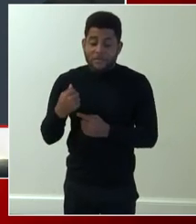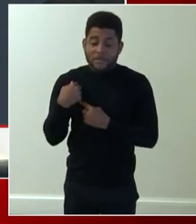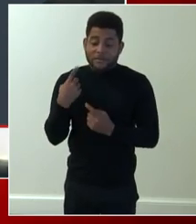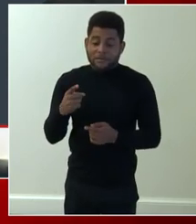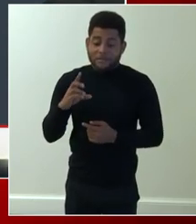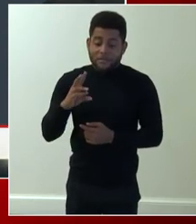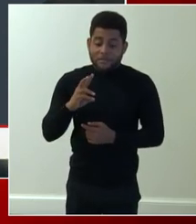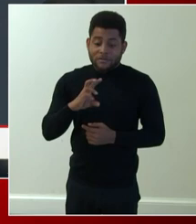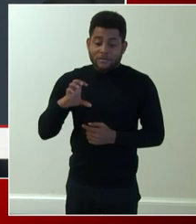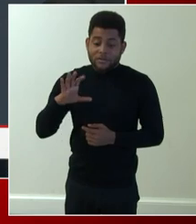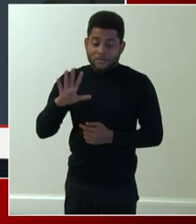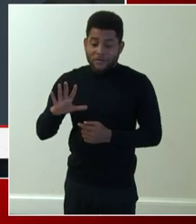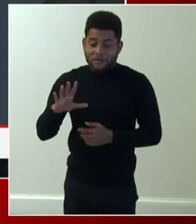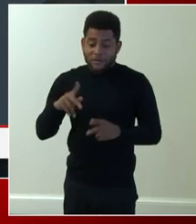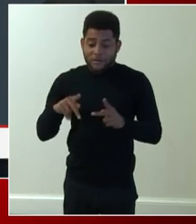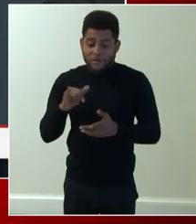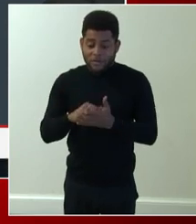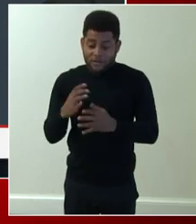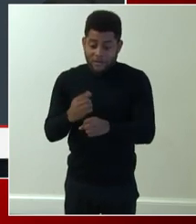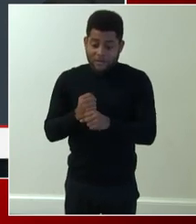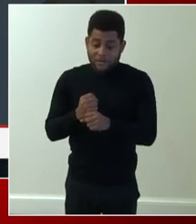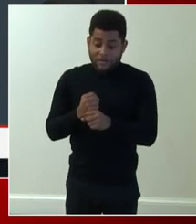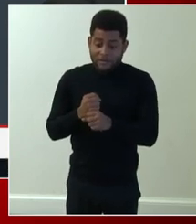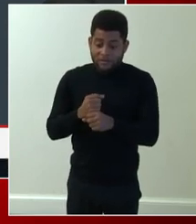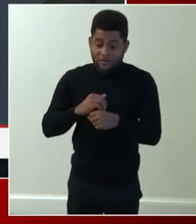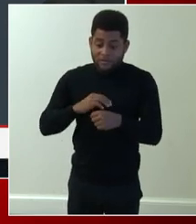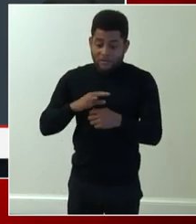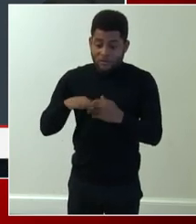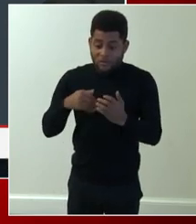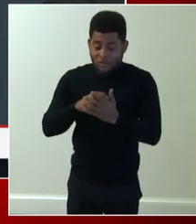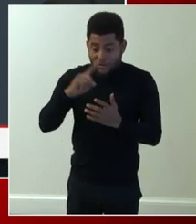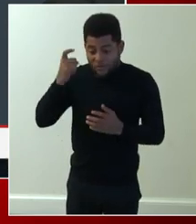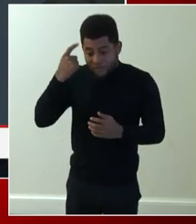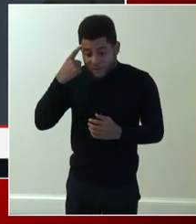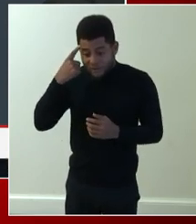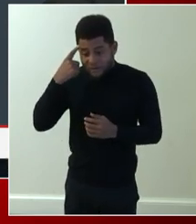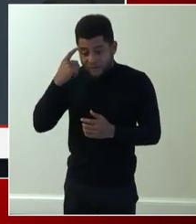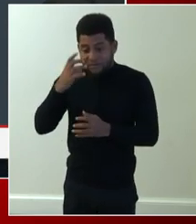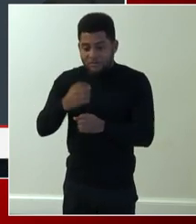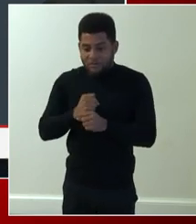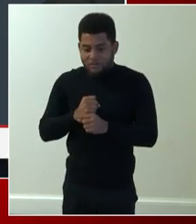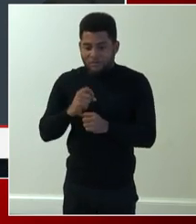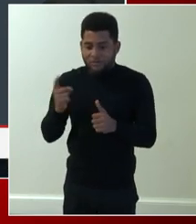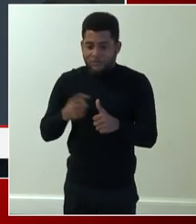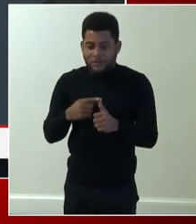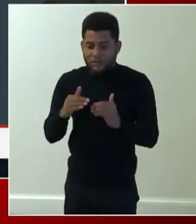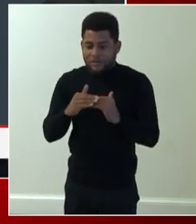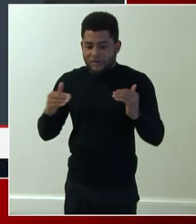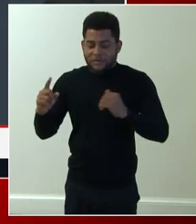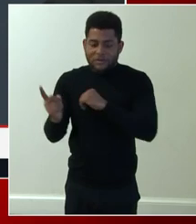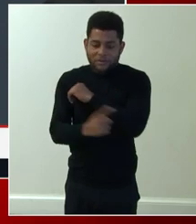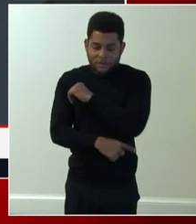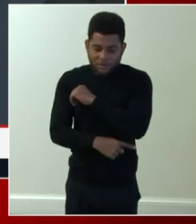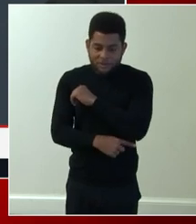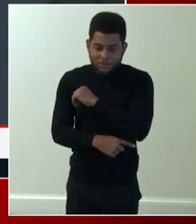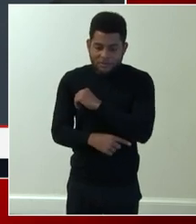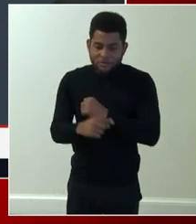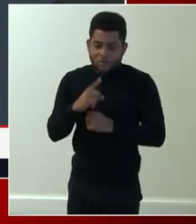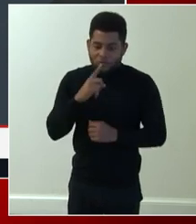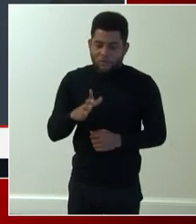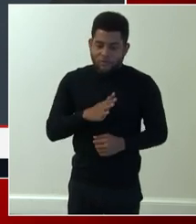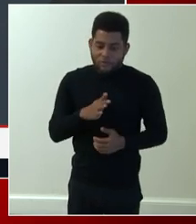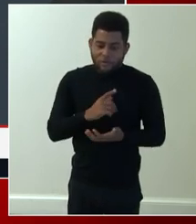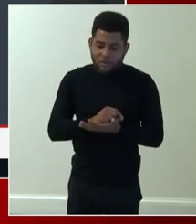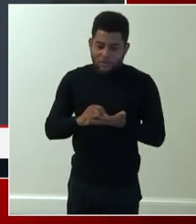605 people that got in across all of DC government that got to that first level of discipline, which is that formal written